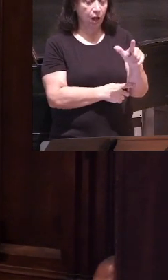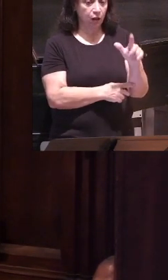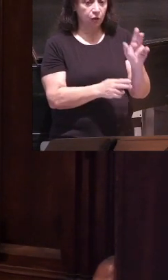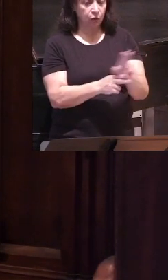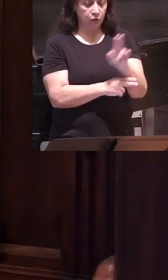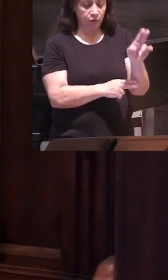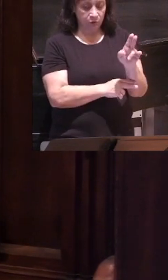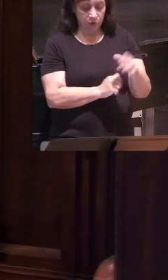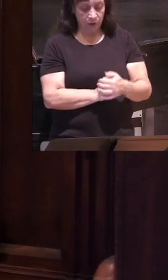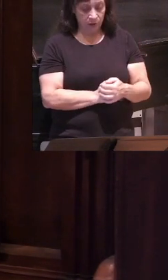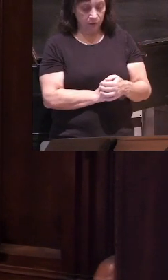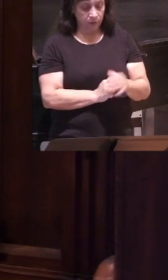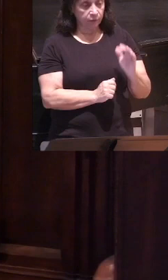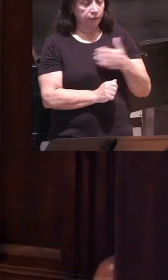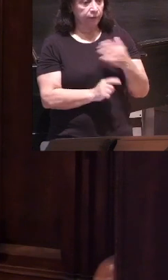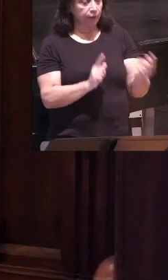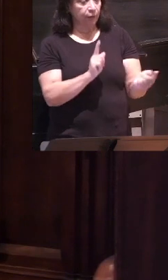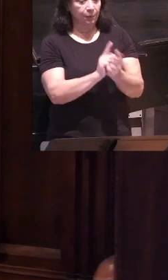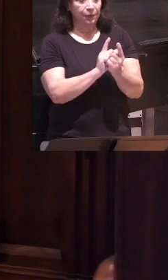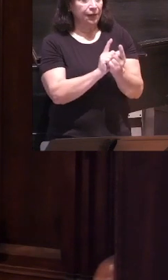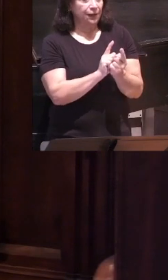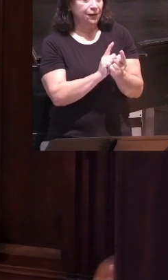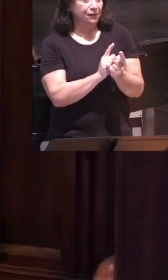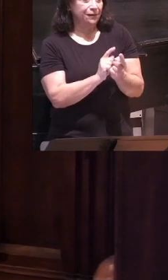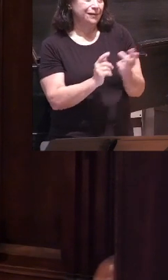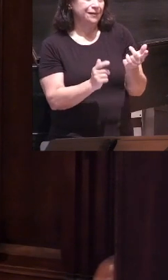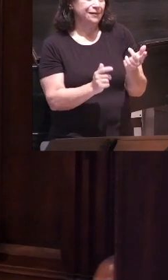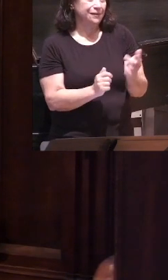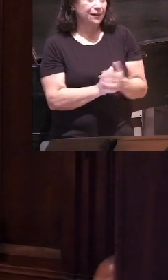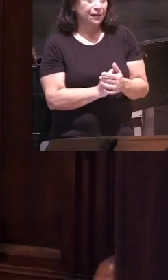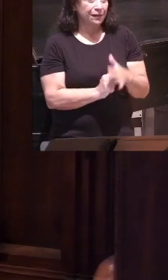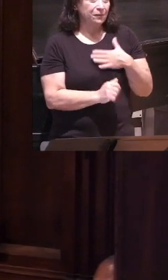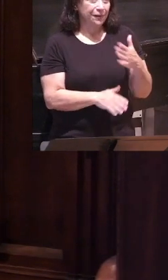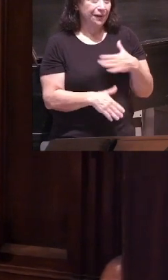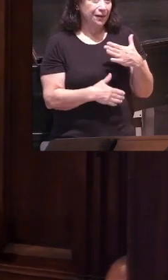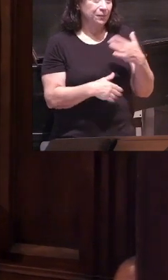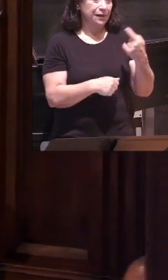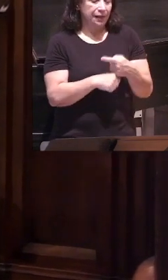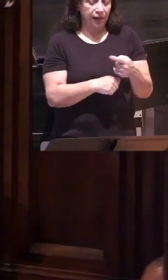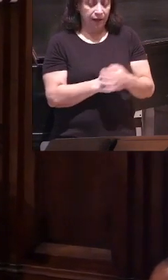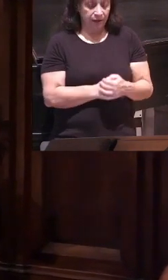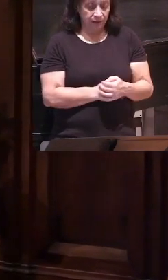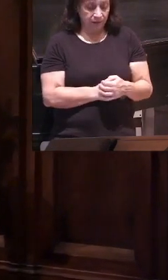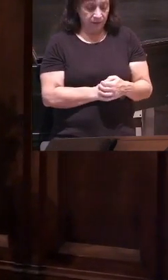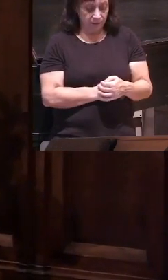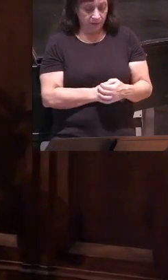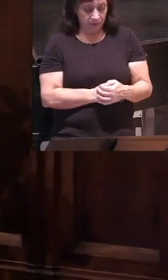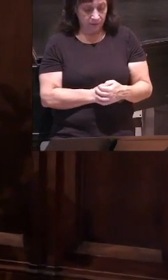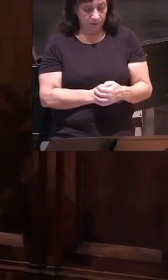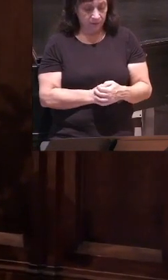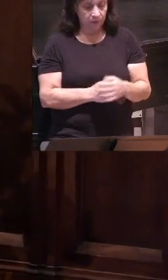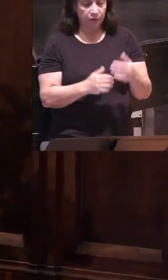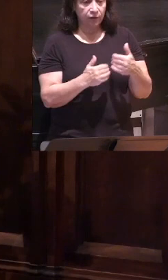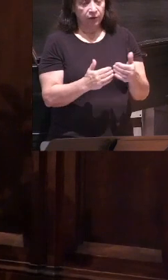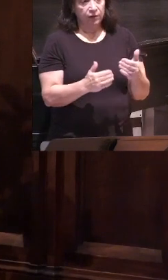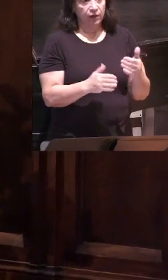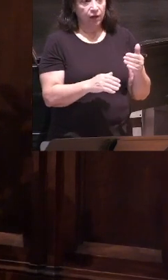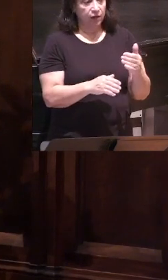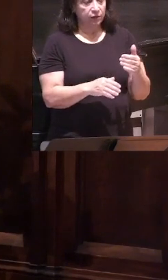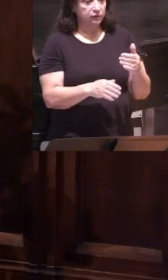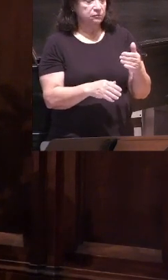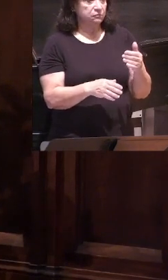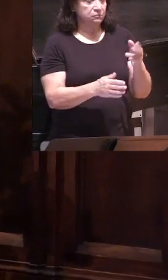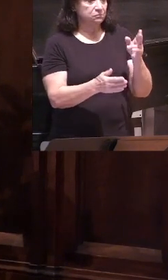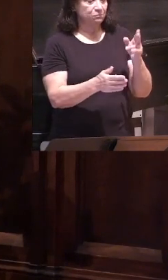My meeting with him was a happenstance. I was in a temporary location, temporary room, and I randomly got assigned to live with